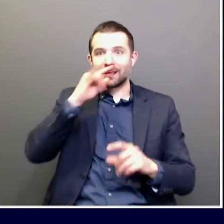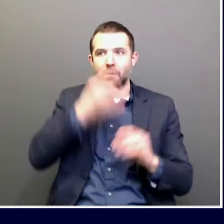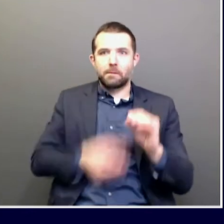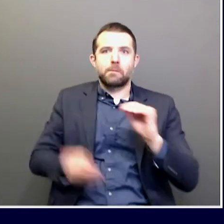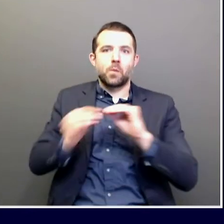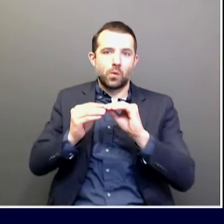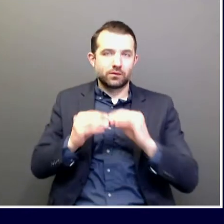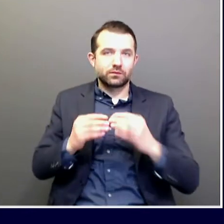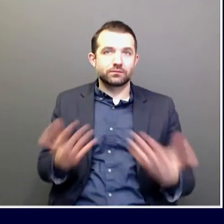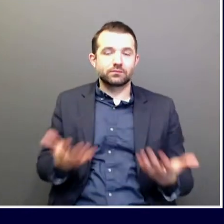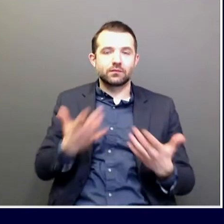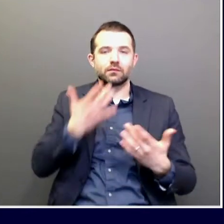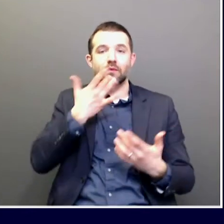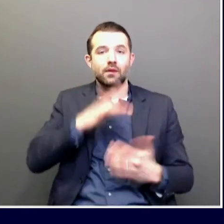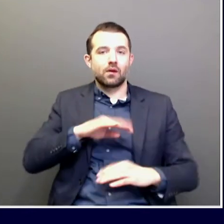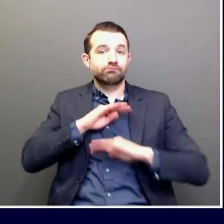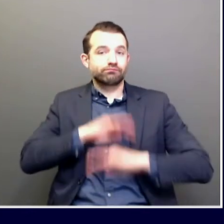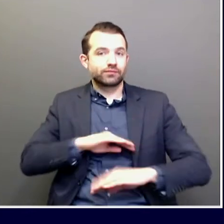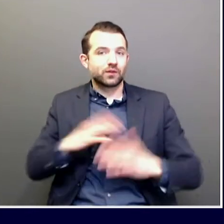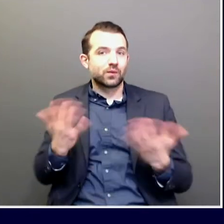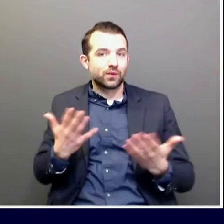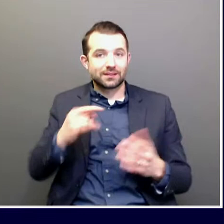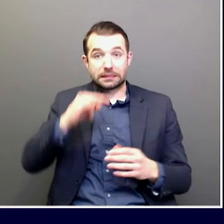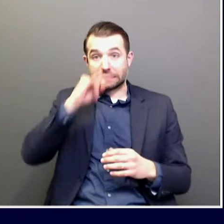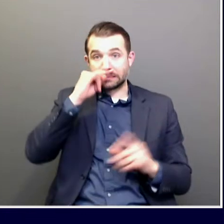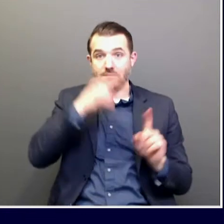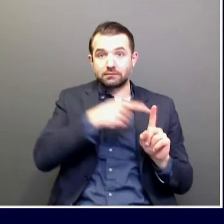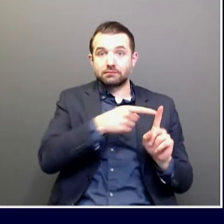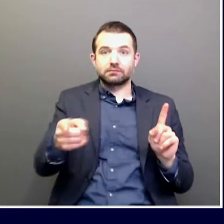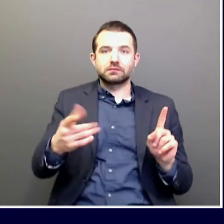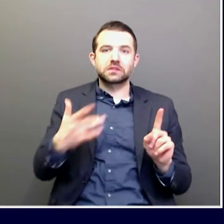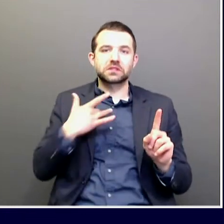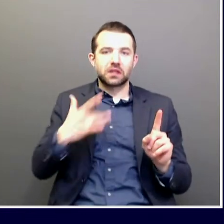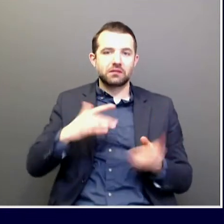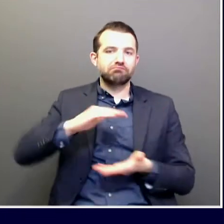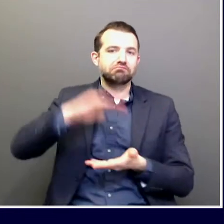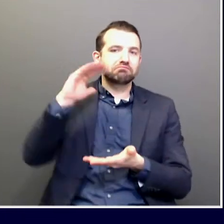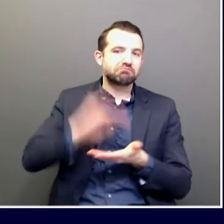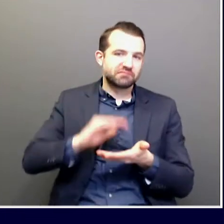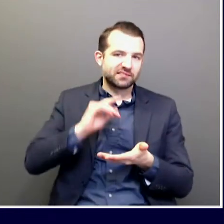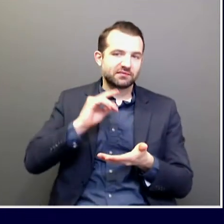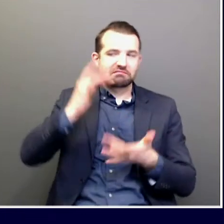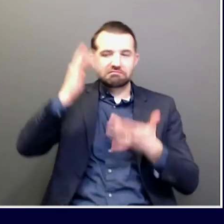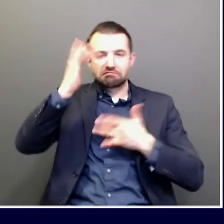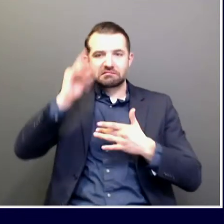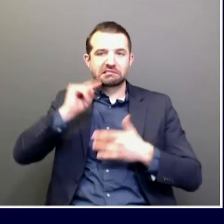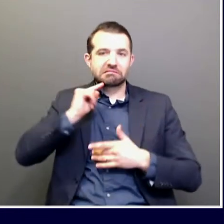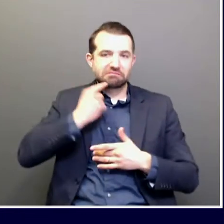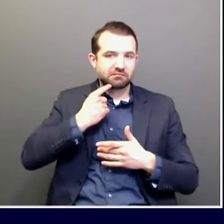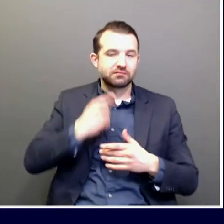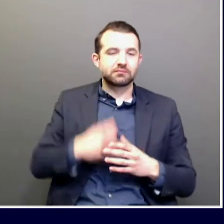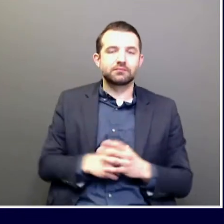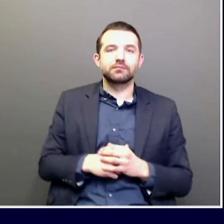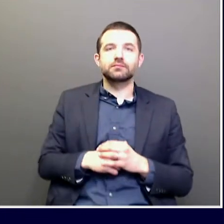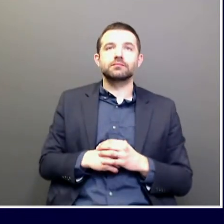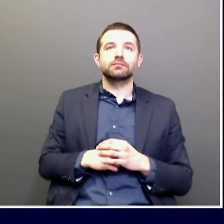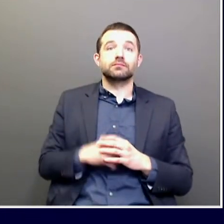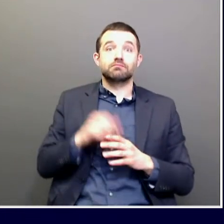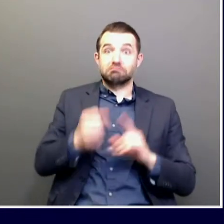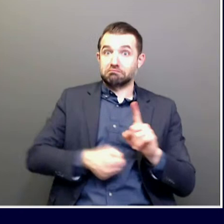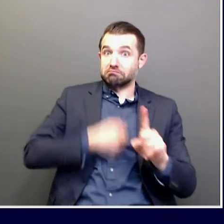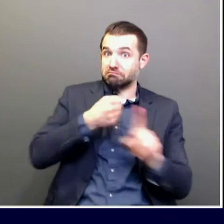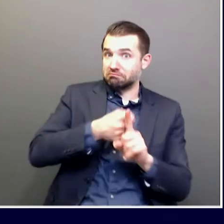mean to downplay it for a second. What I'm suggesting is that they are not as affected by adults, and that has held true throughout the